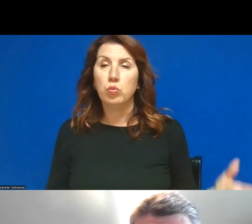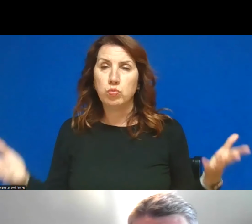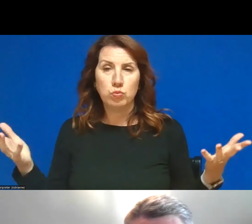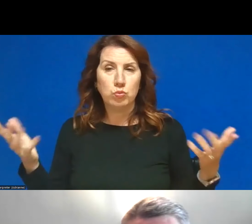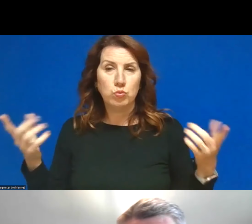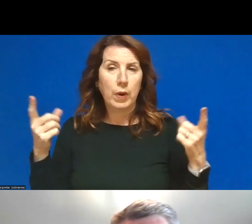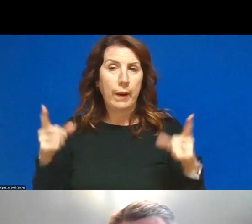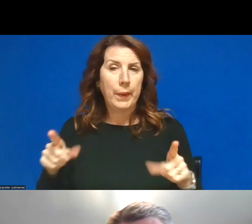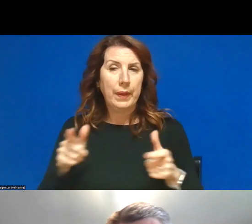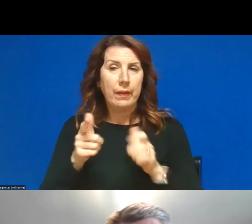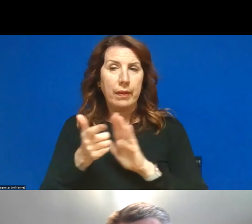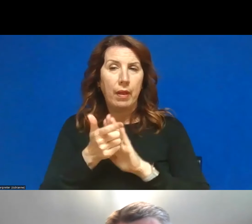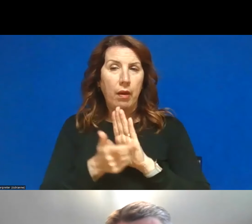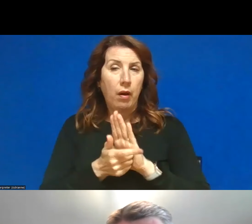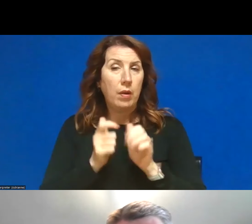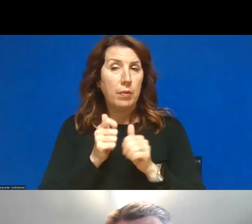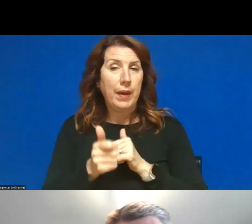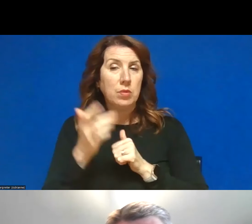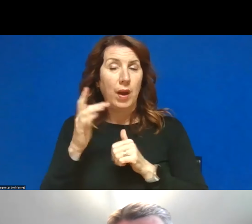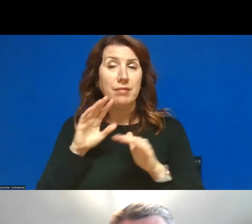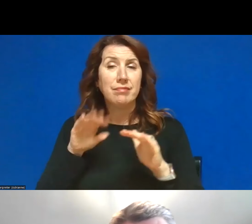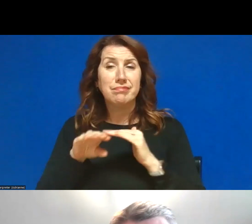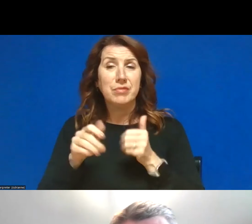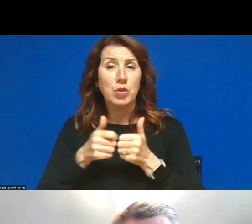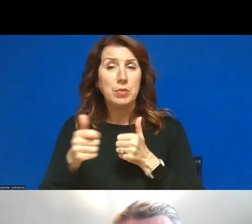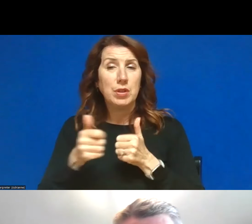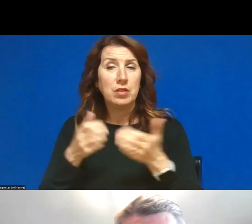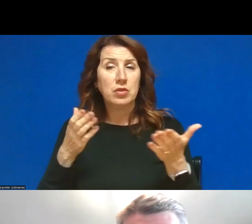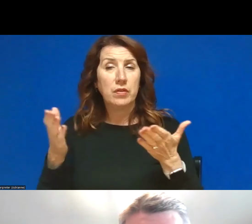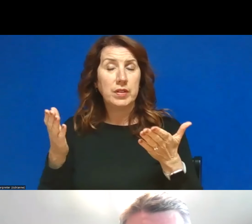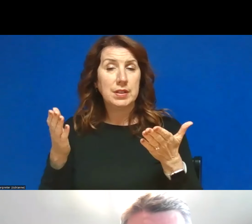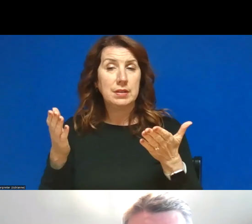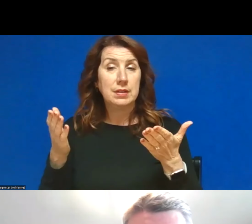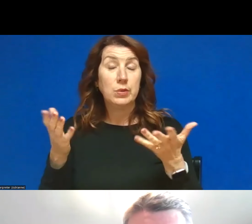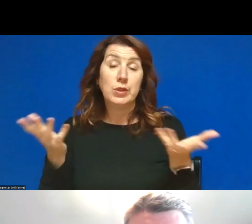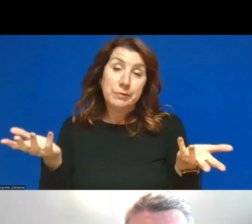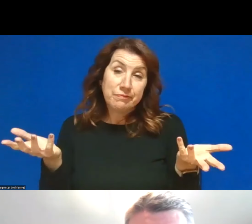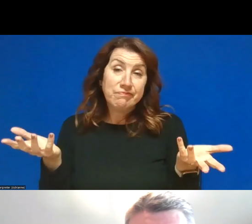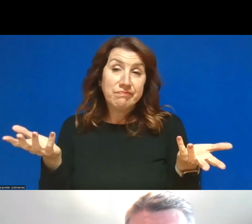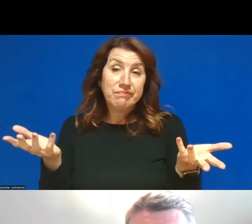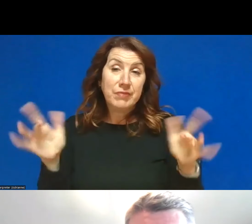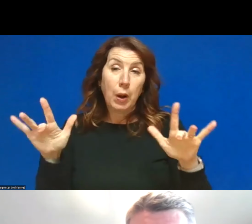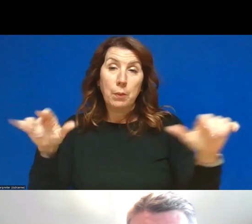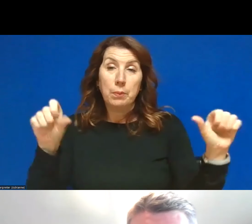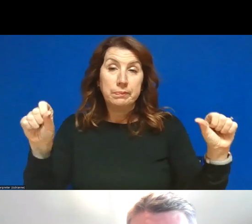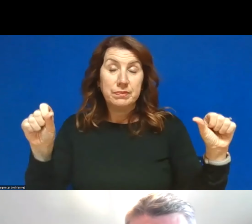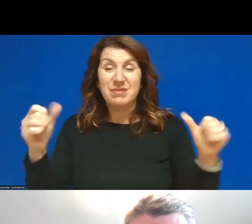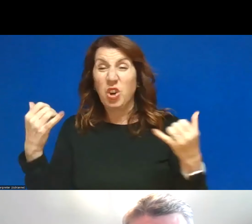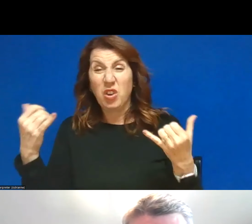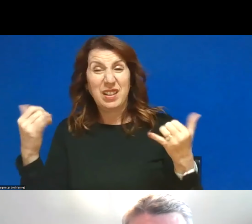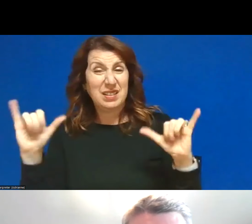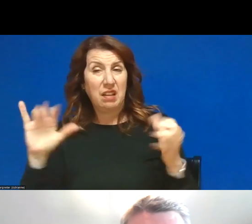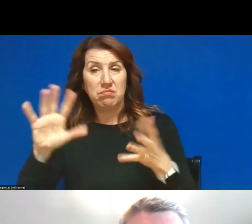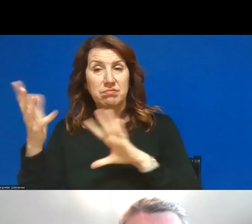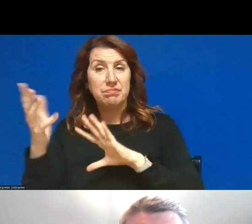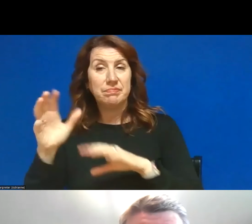passed? It was passed because, frankly, accessible transportation services were, and to a large extent, currently are, a bit of a